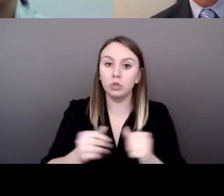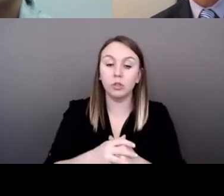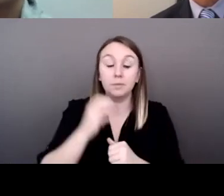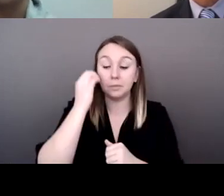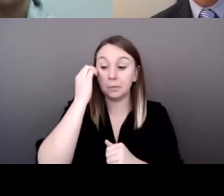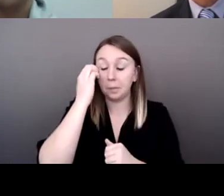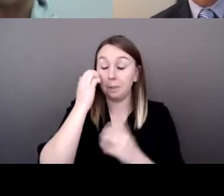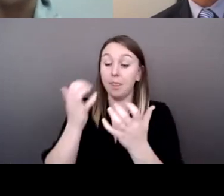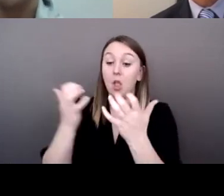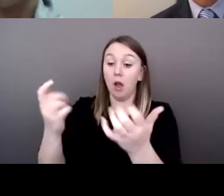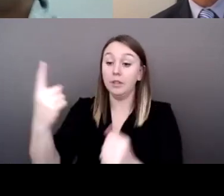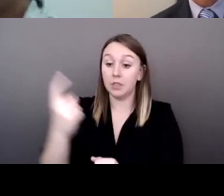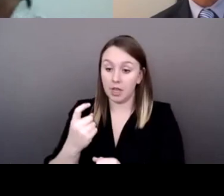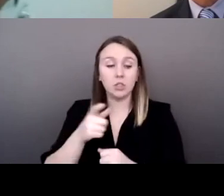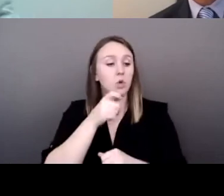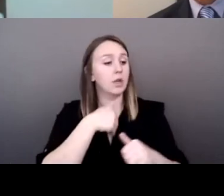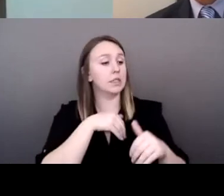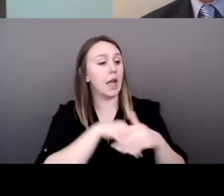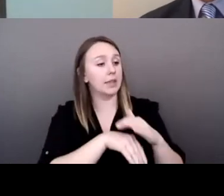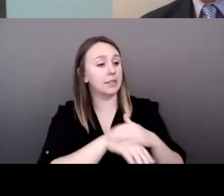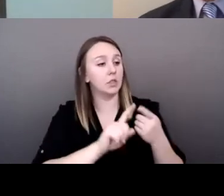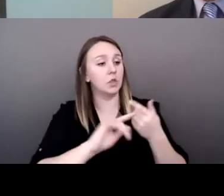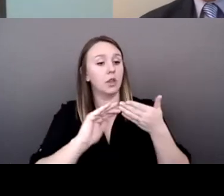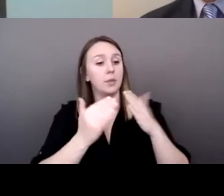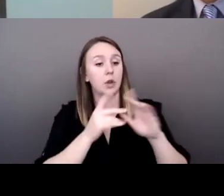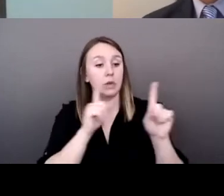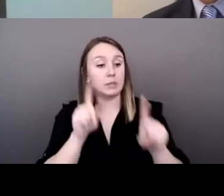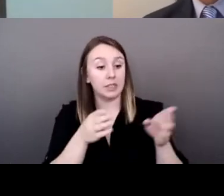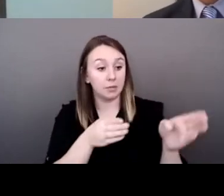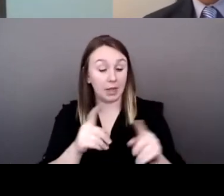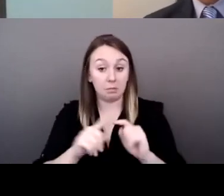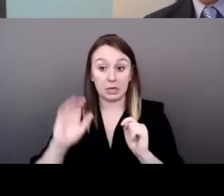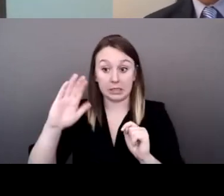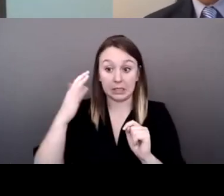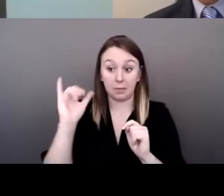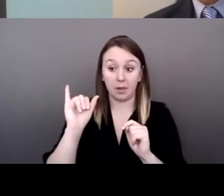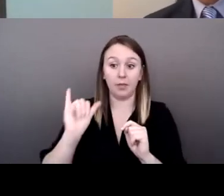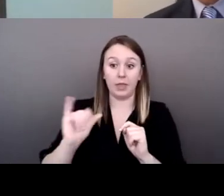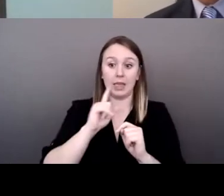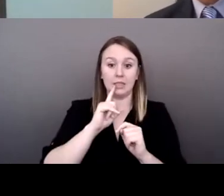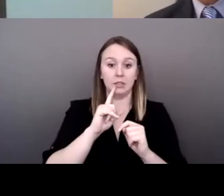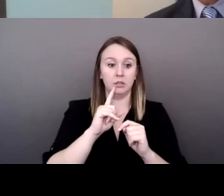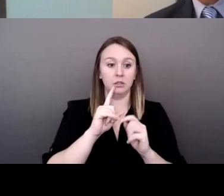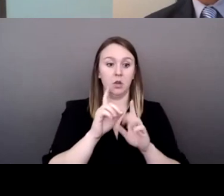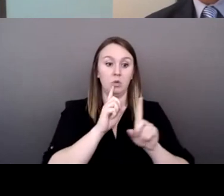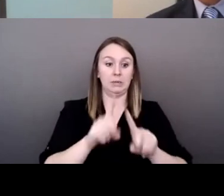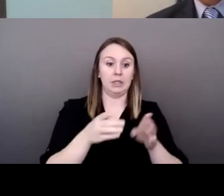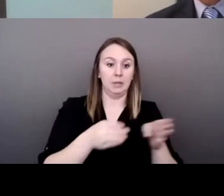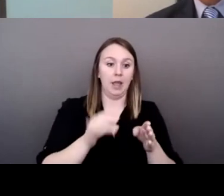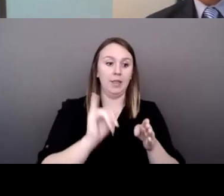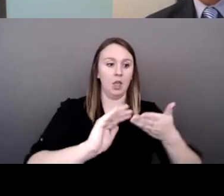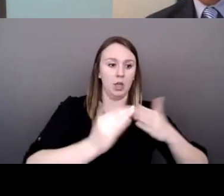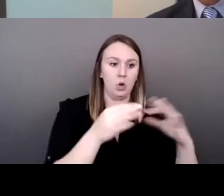about who has access to the community response plans, but it sounded like that was a community built response plan. So the community